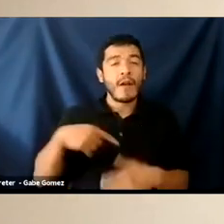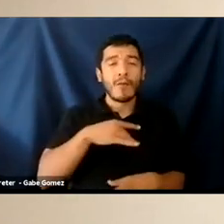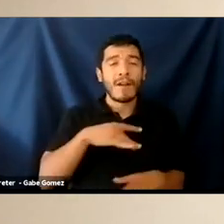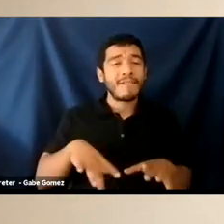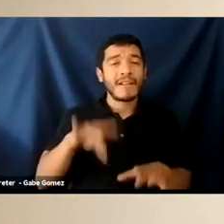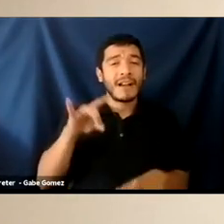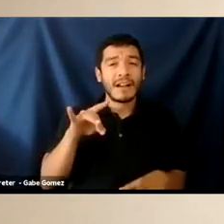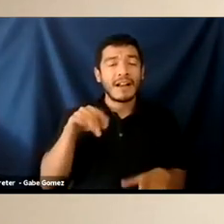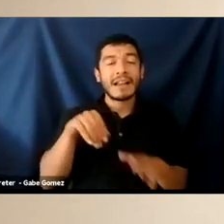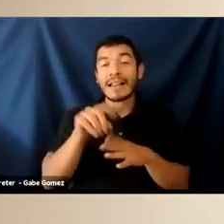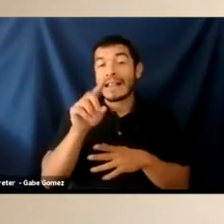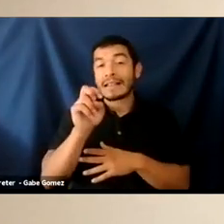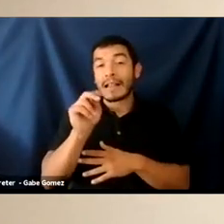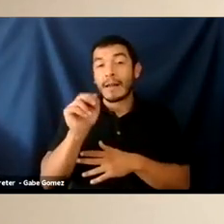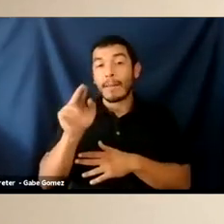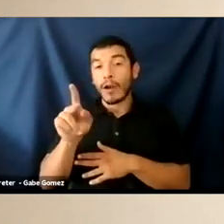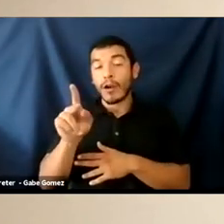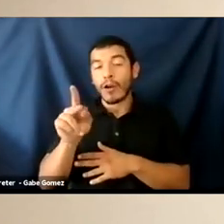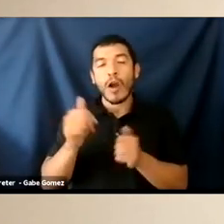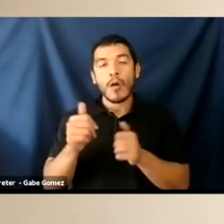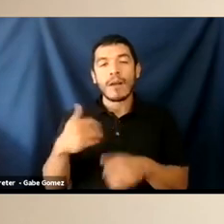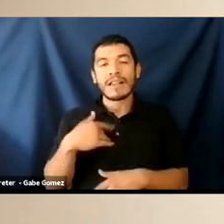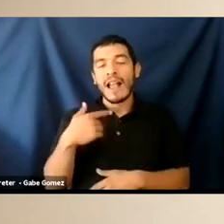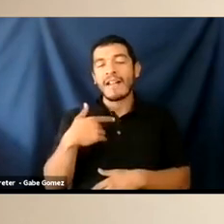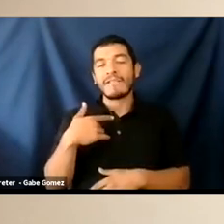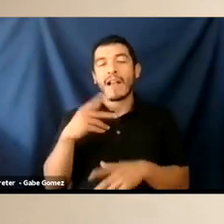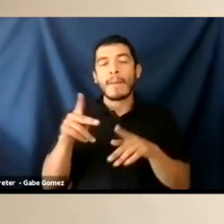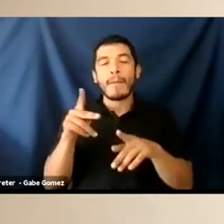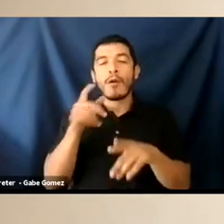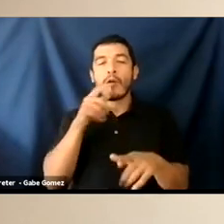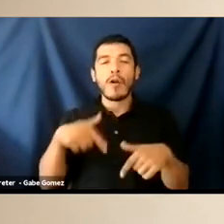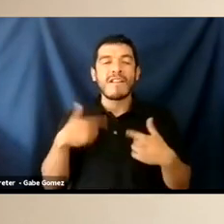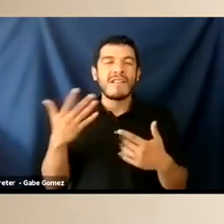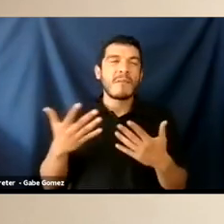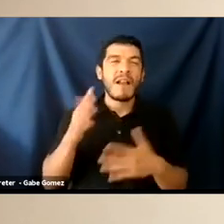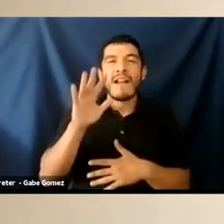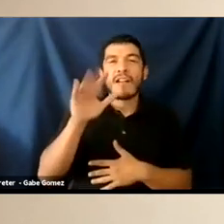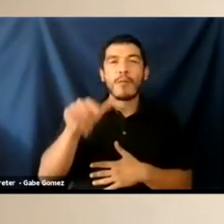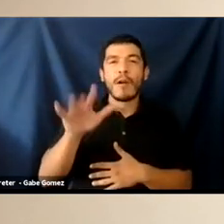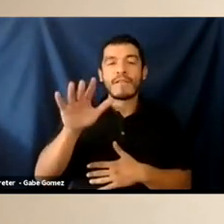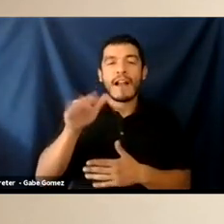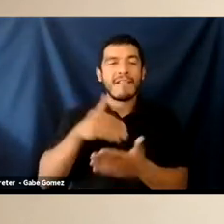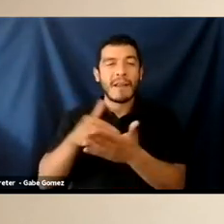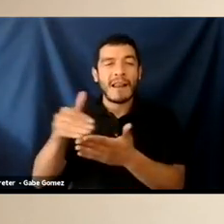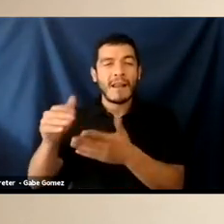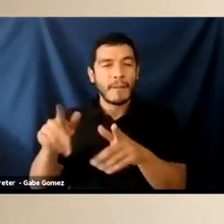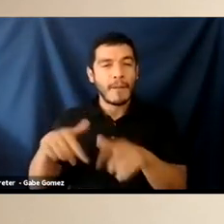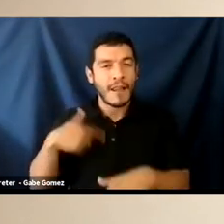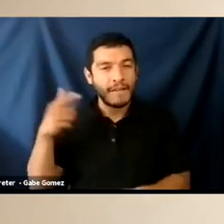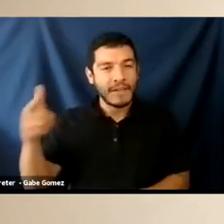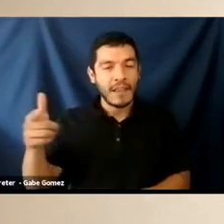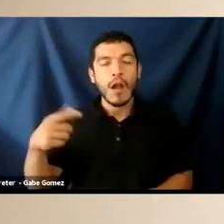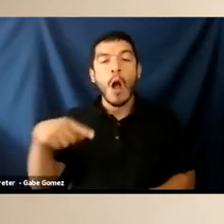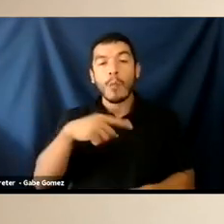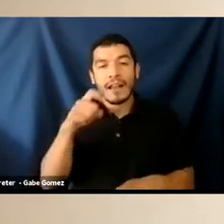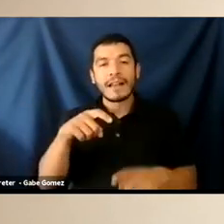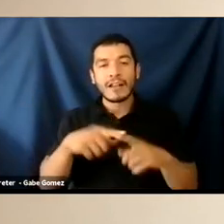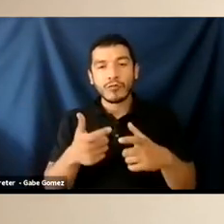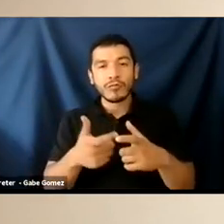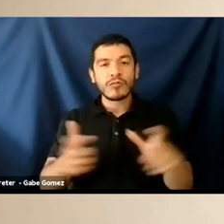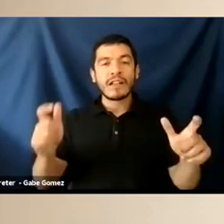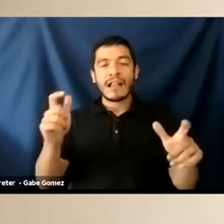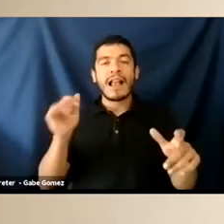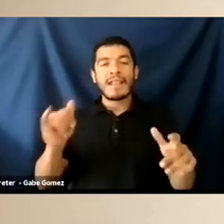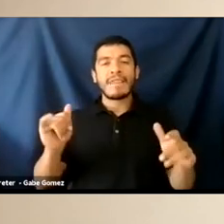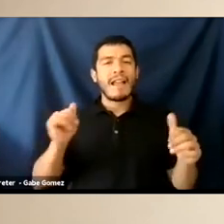particularly in Denmark, which has a population of about 5.5 million people, is that we need to widen the talent pool and